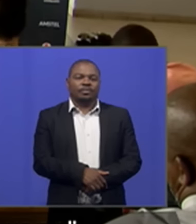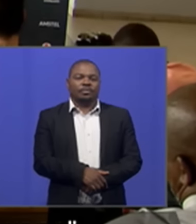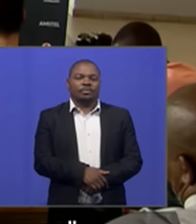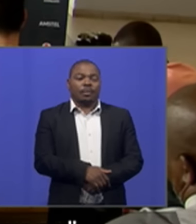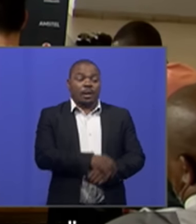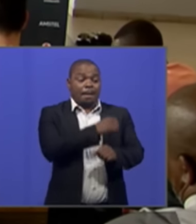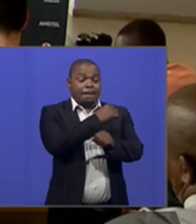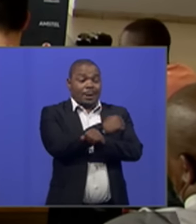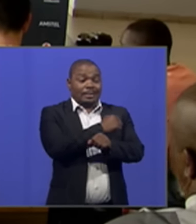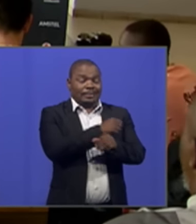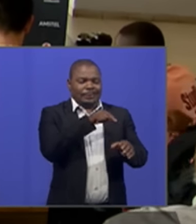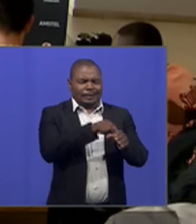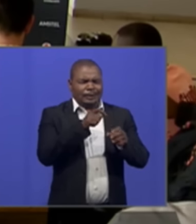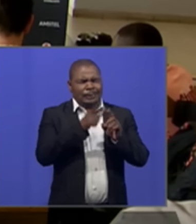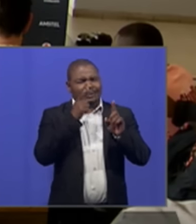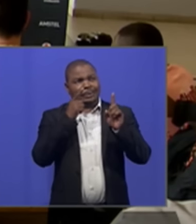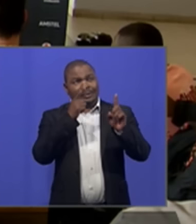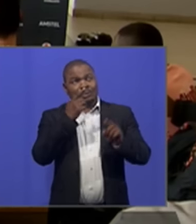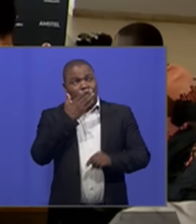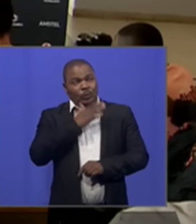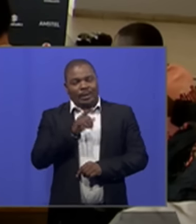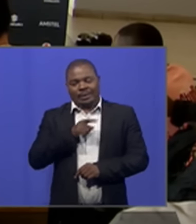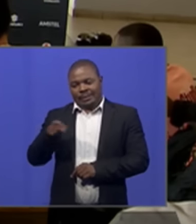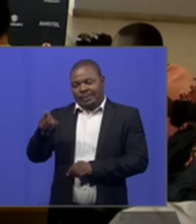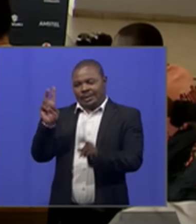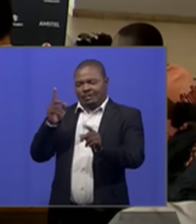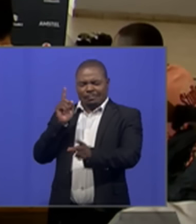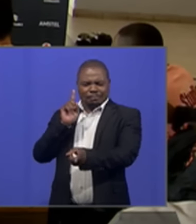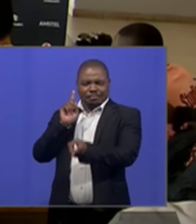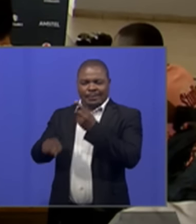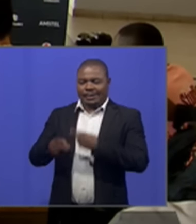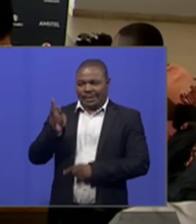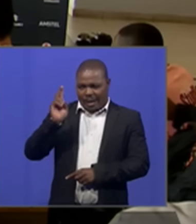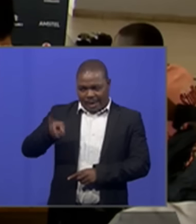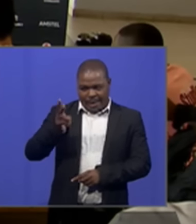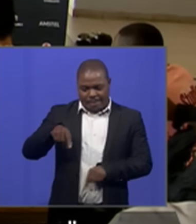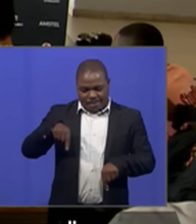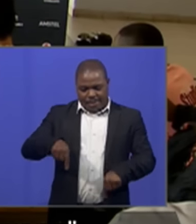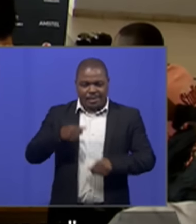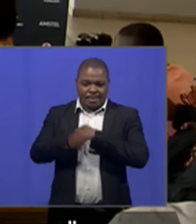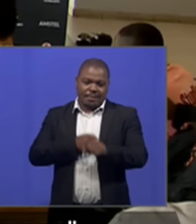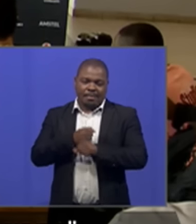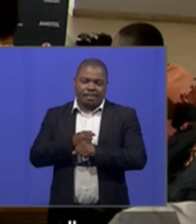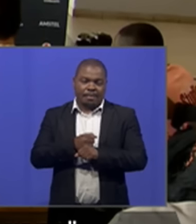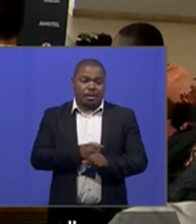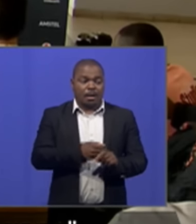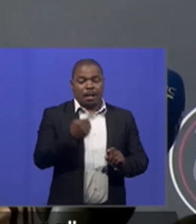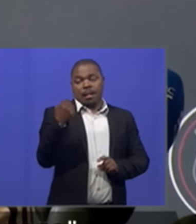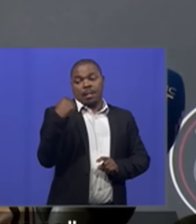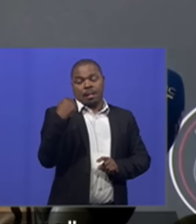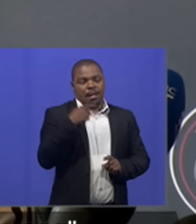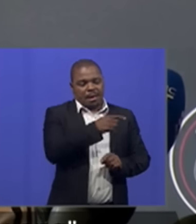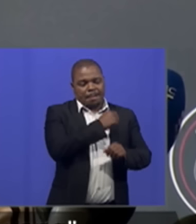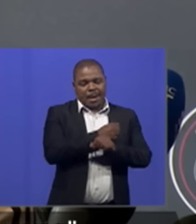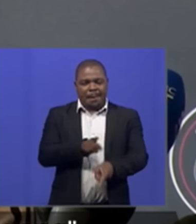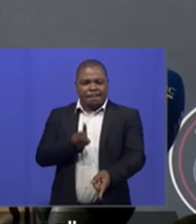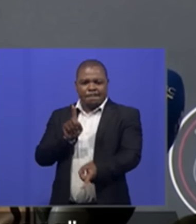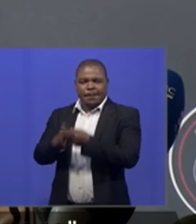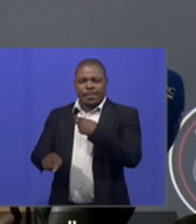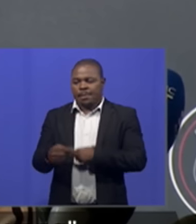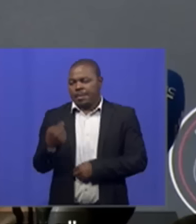Orlando Pirates e ikemišeditše go fenya Chiefs la bobedi leaguing mo sehleng se. Pirates e fentše papadi ya go feta ka kgwedi